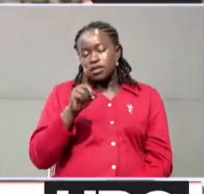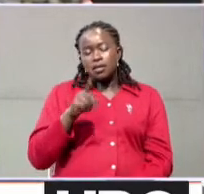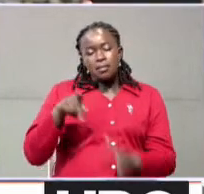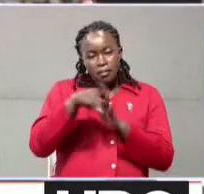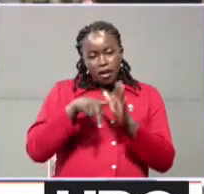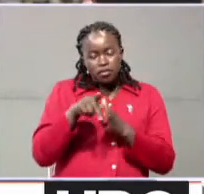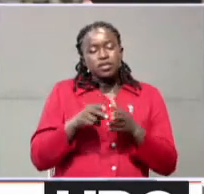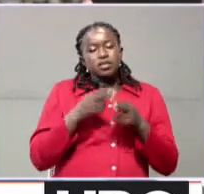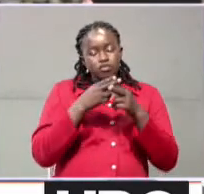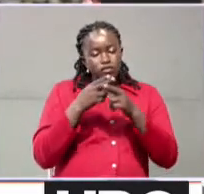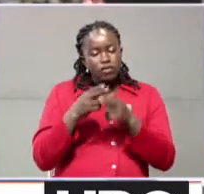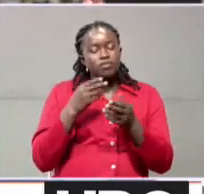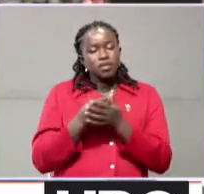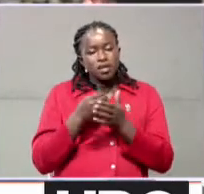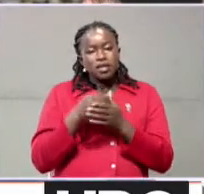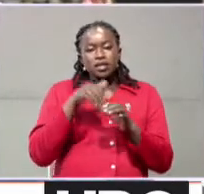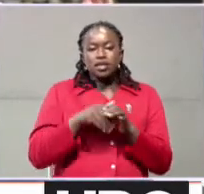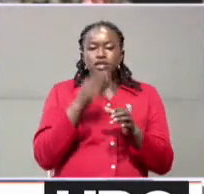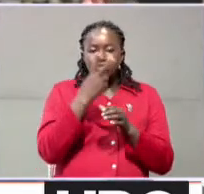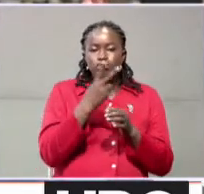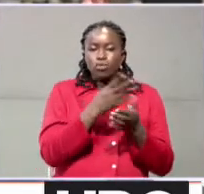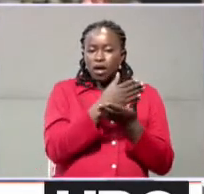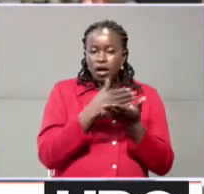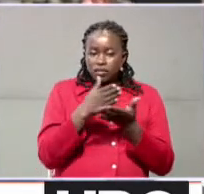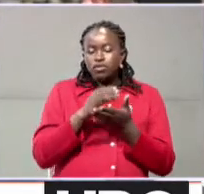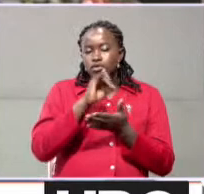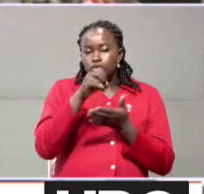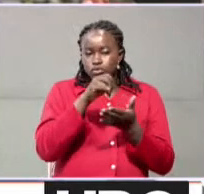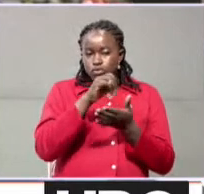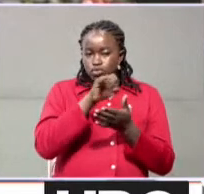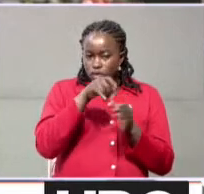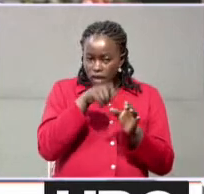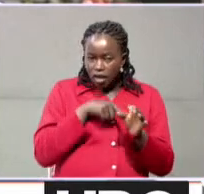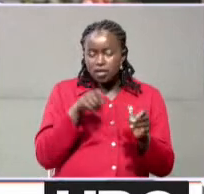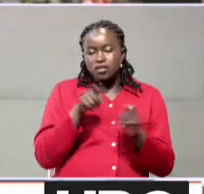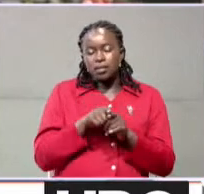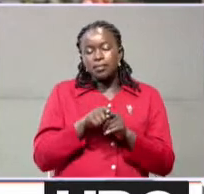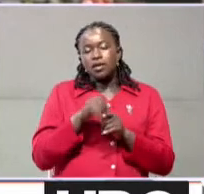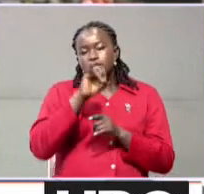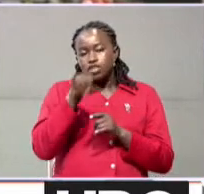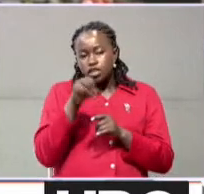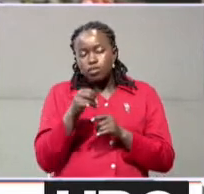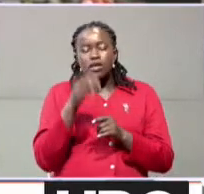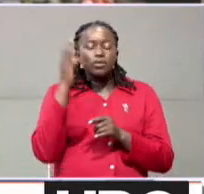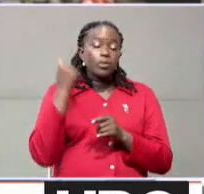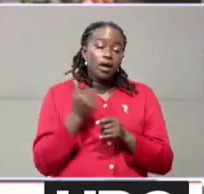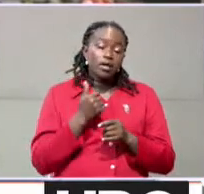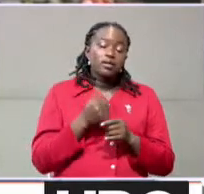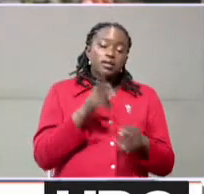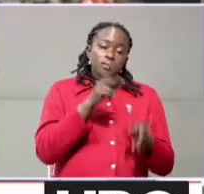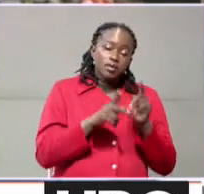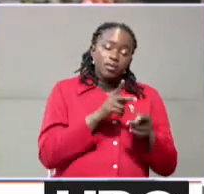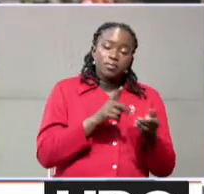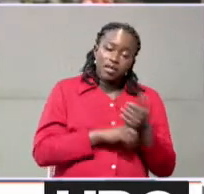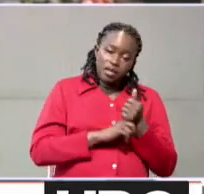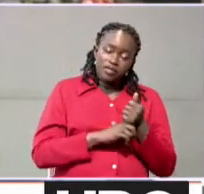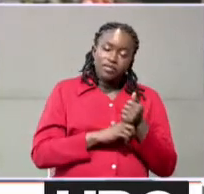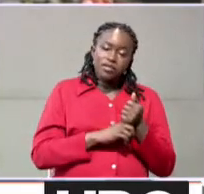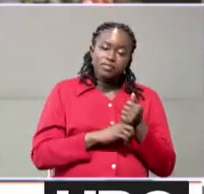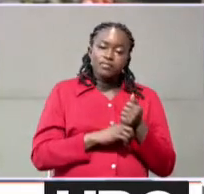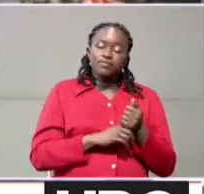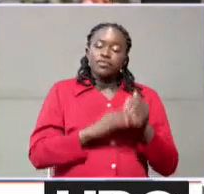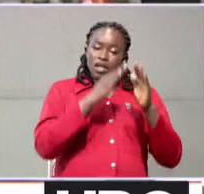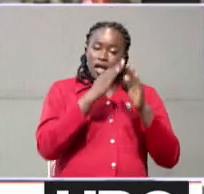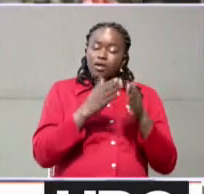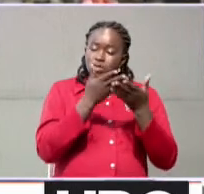funds in two trenches in july and january so that the beneficiary households can